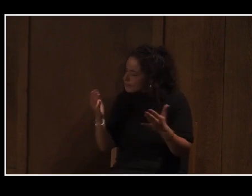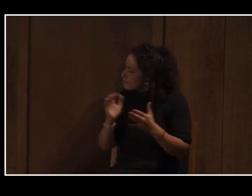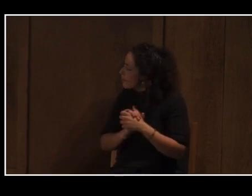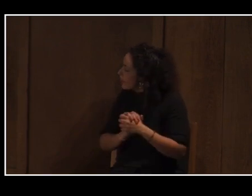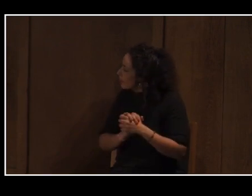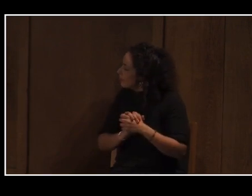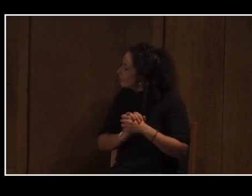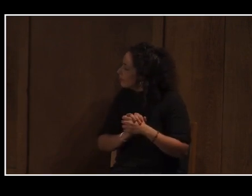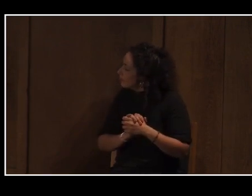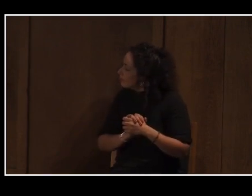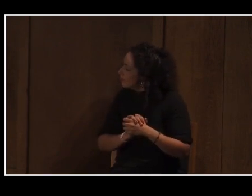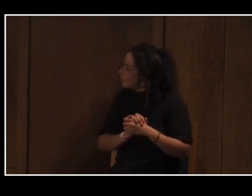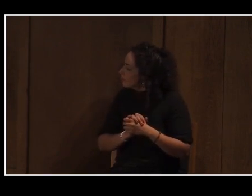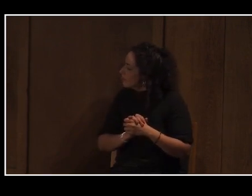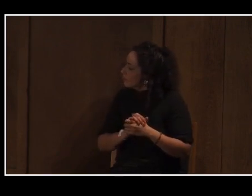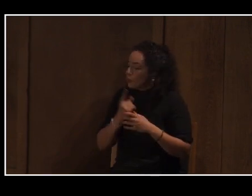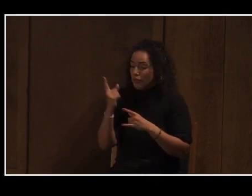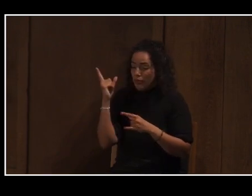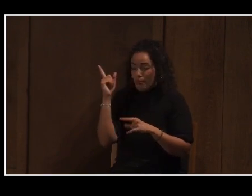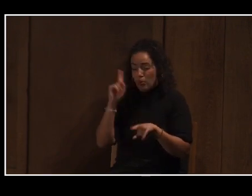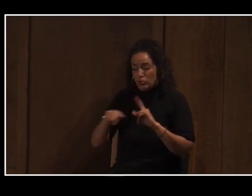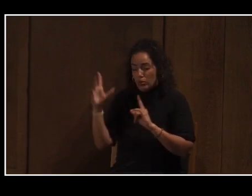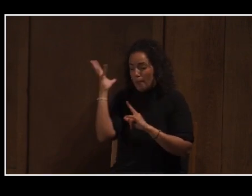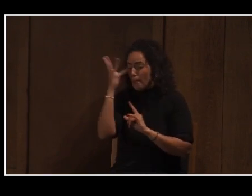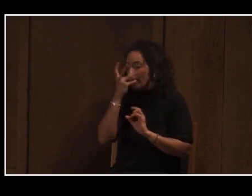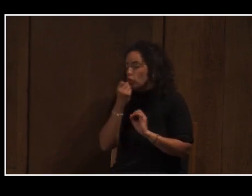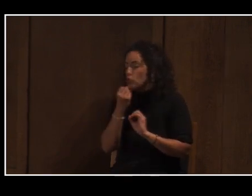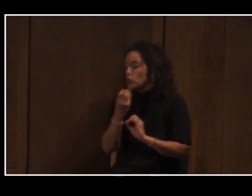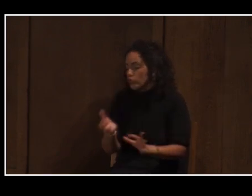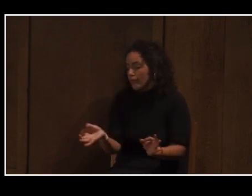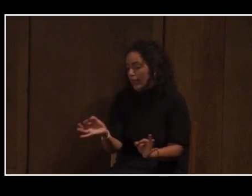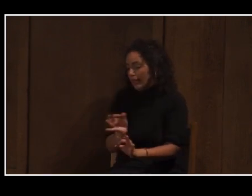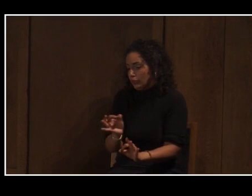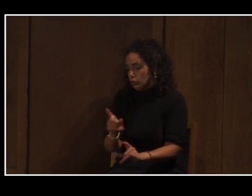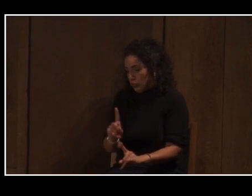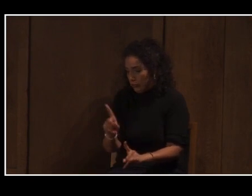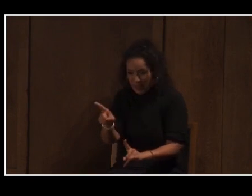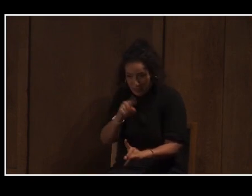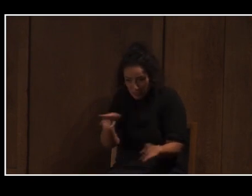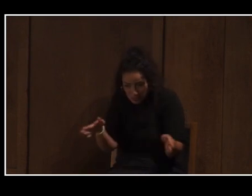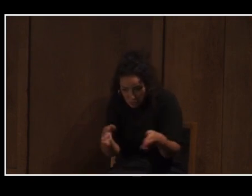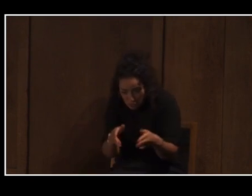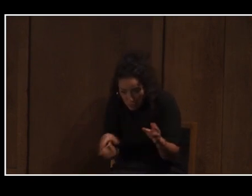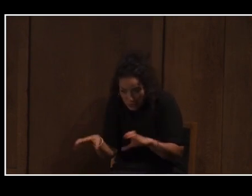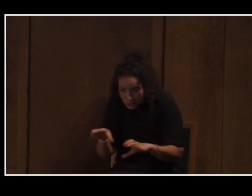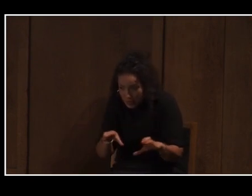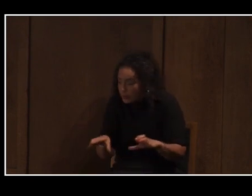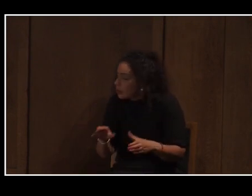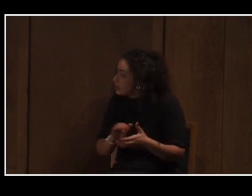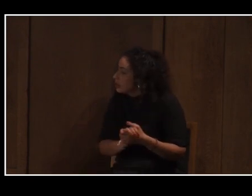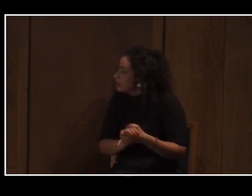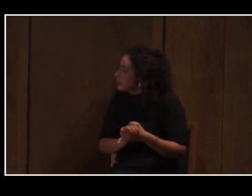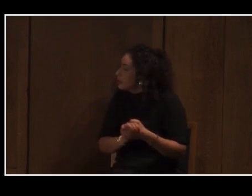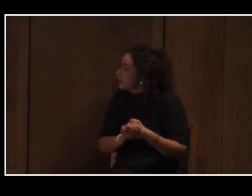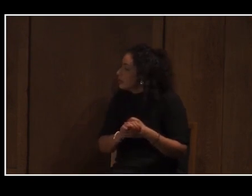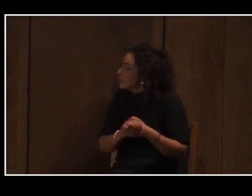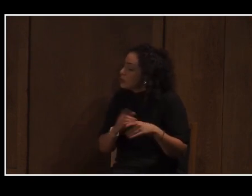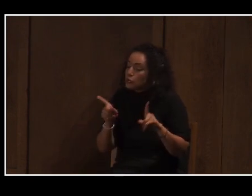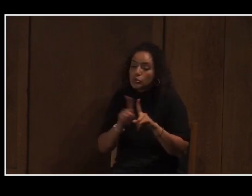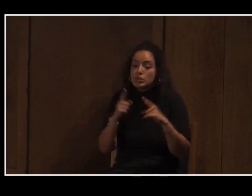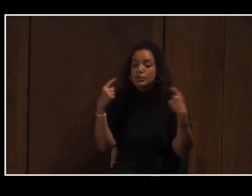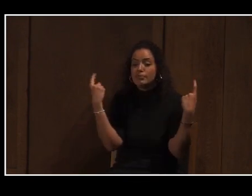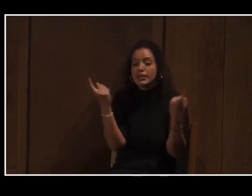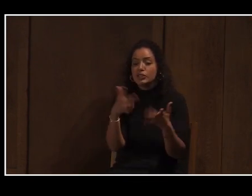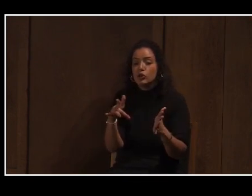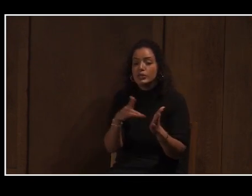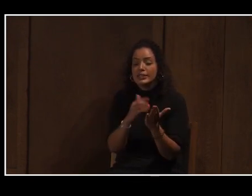the most beautiful excuses that we had, because that was like a small-ish experiment, was crowdsourcing the Mexico City Constitution, which was a